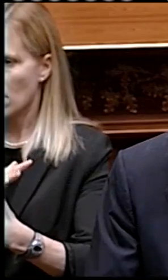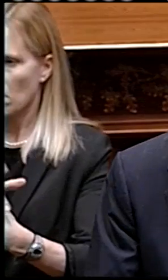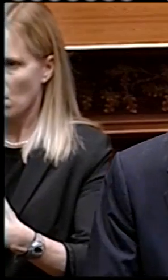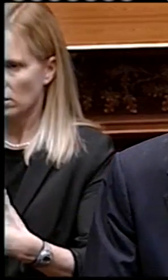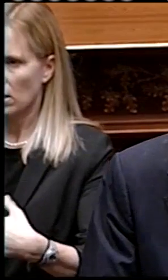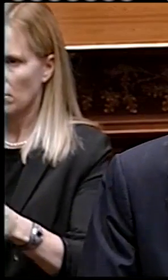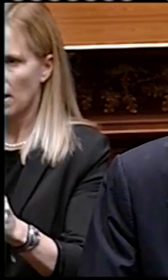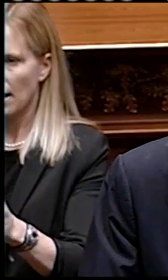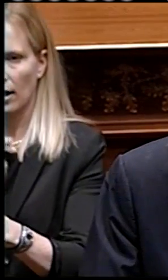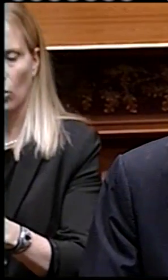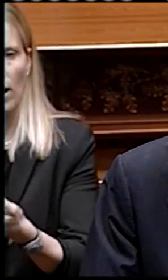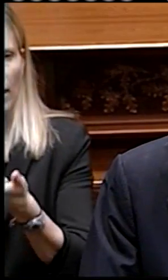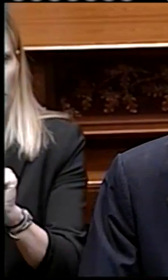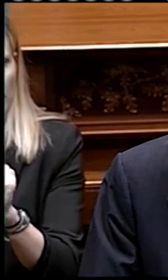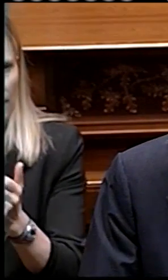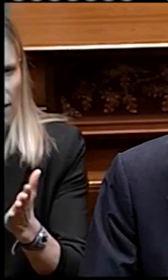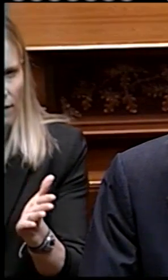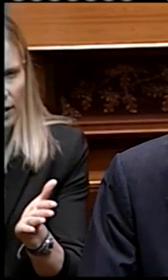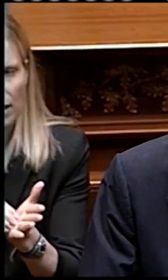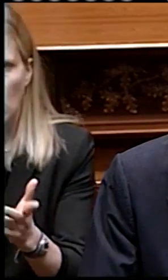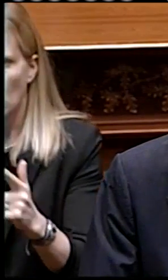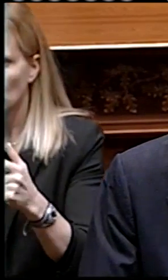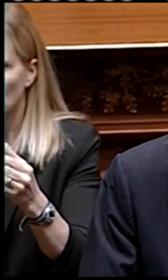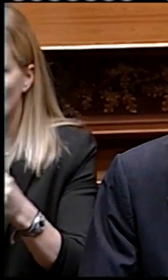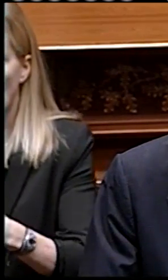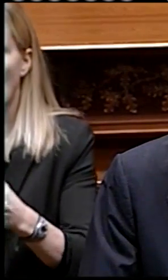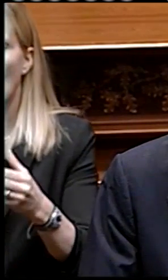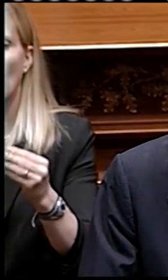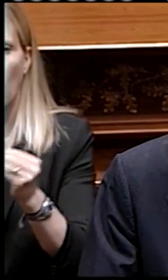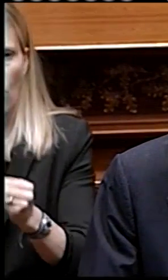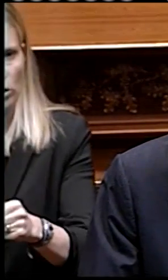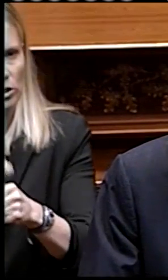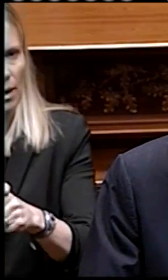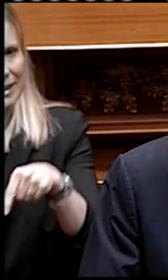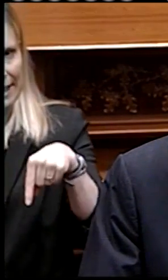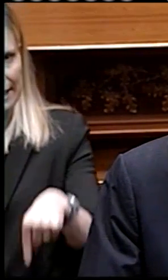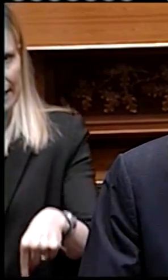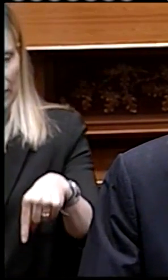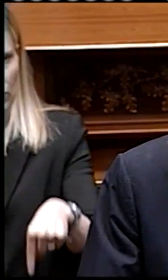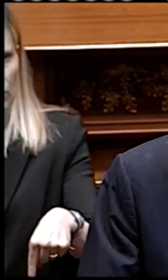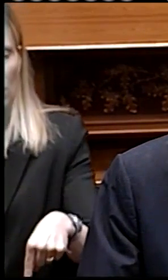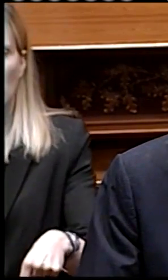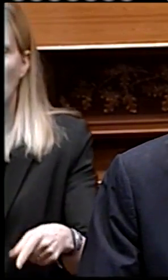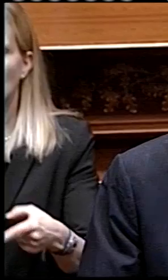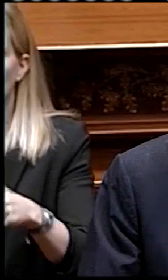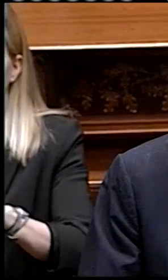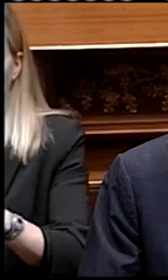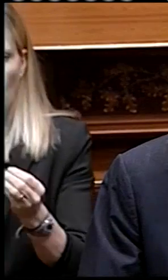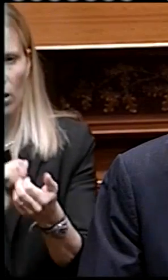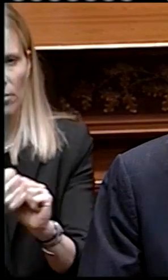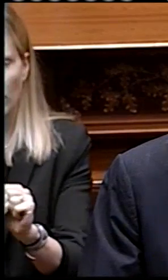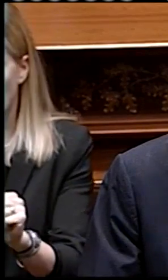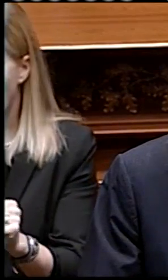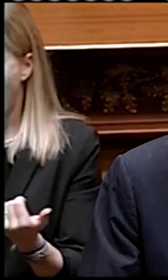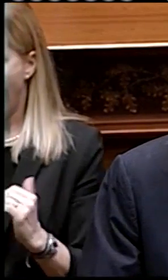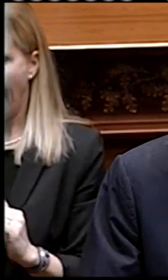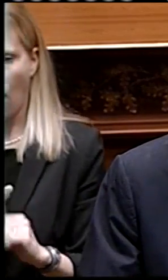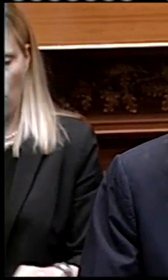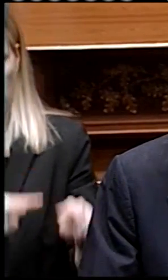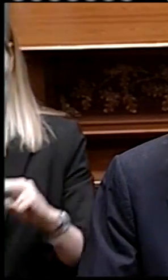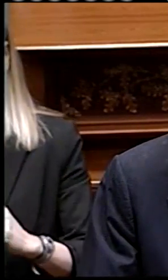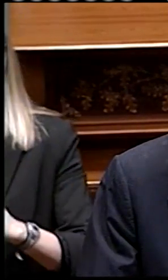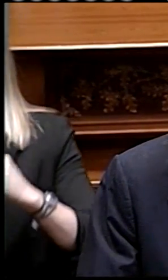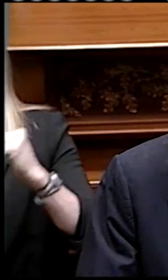Illinois competitive again, to grow more jobs here, To become more competitive, we must look to the